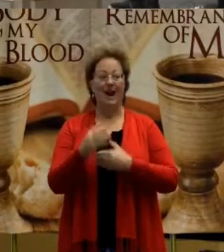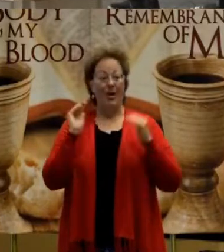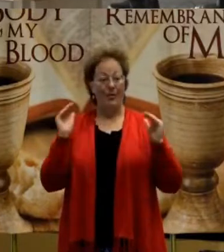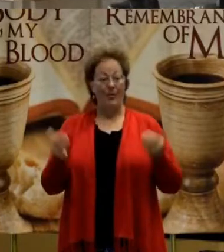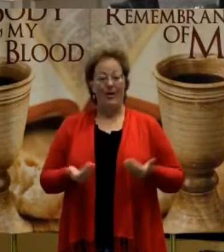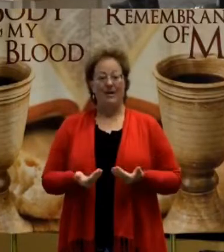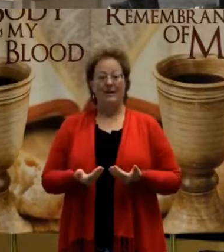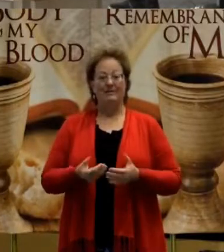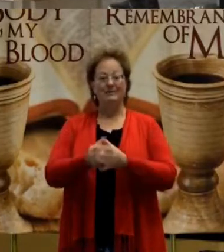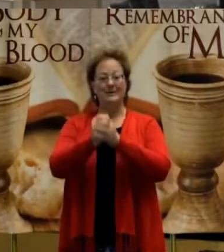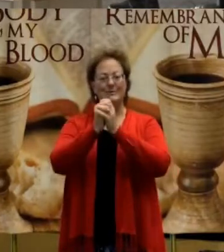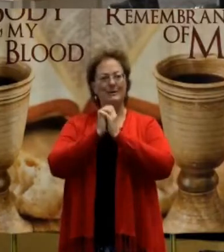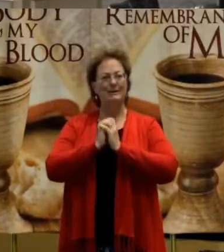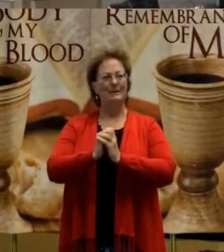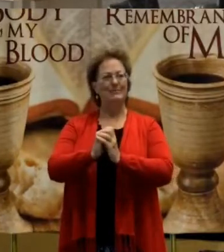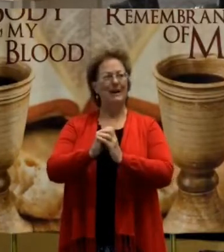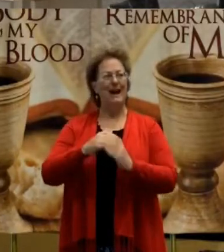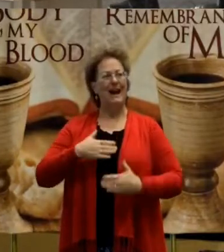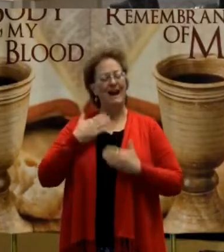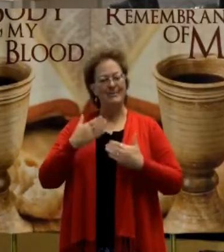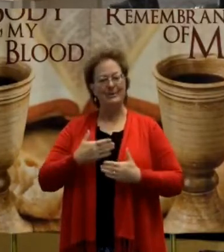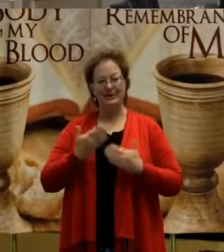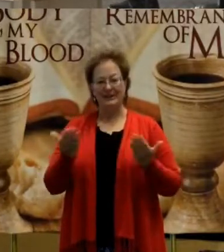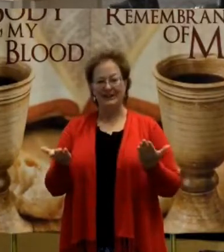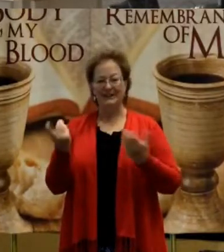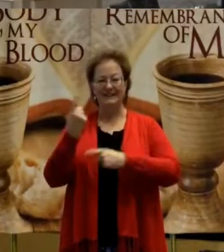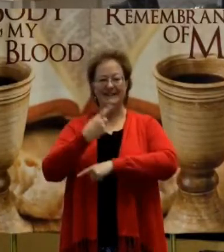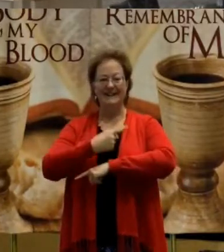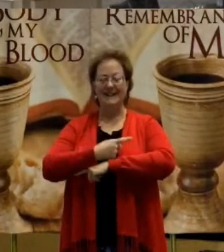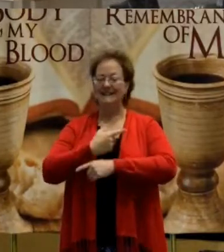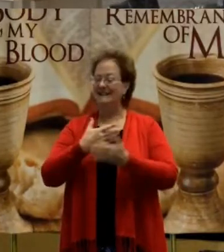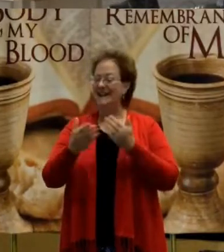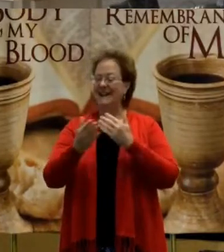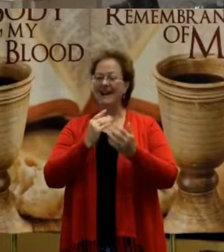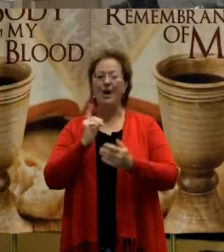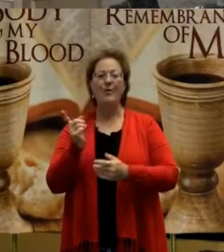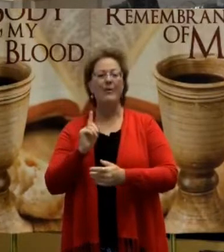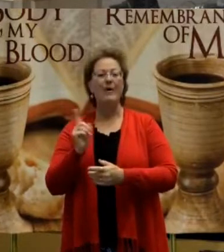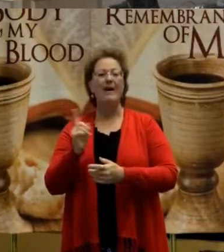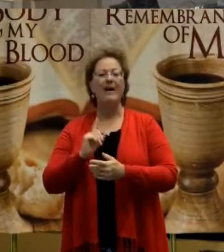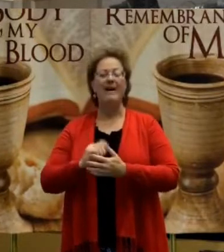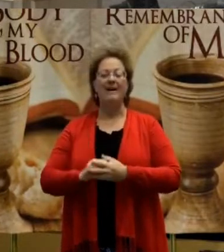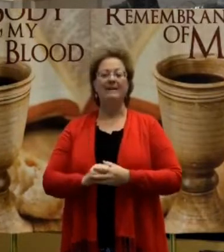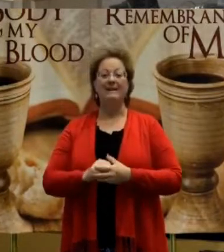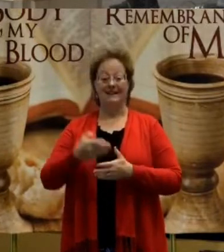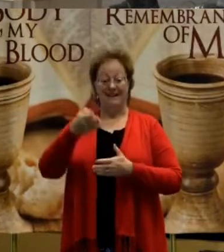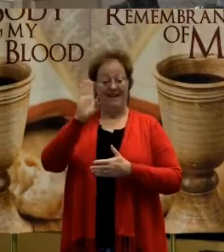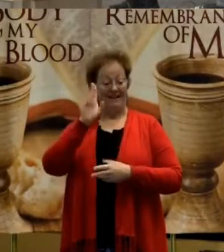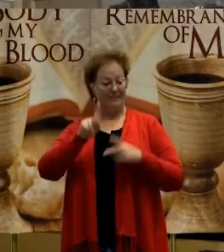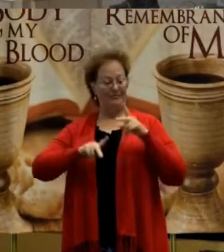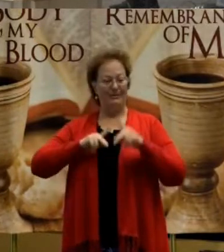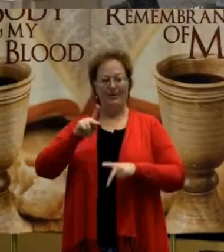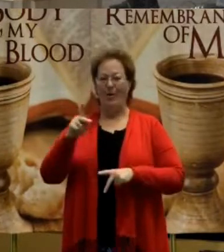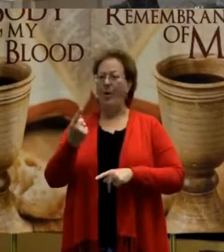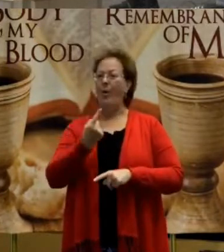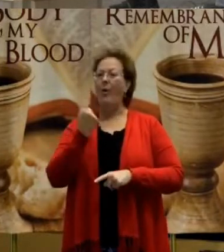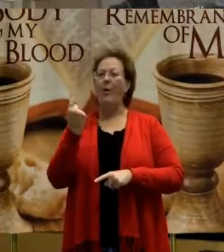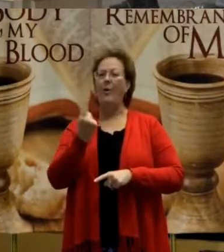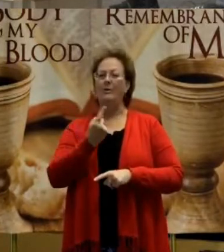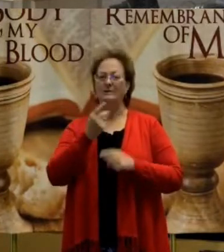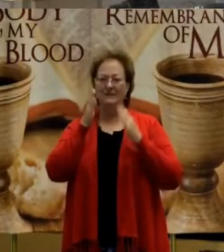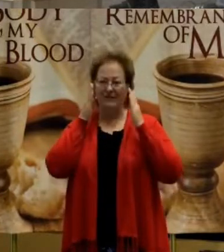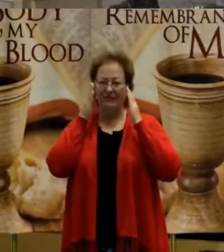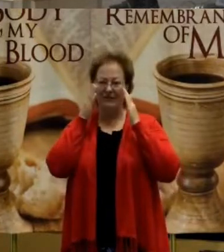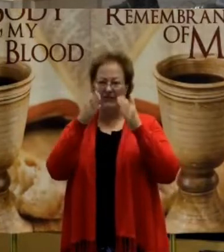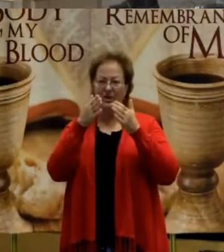to worship. We're so delighted that you're joining us today from wherever you're at. You know, God's people have always put things in